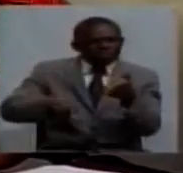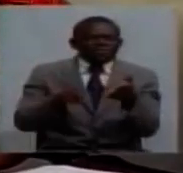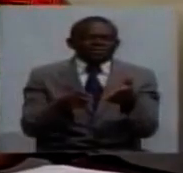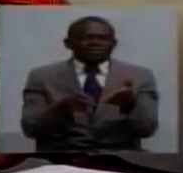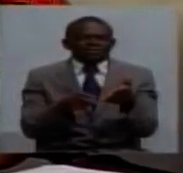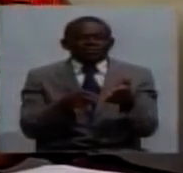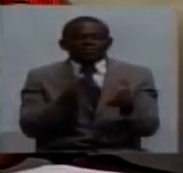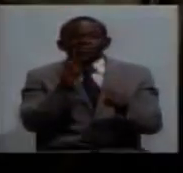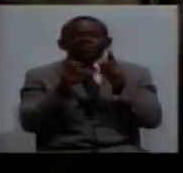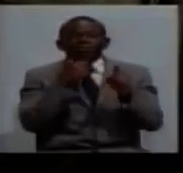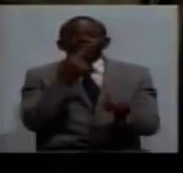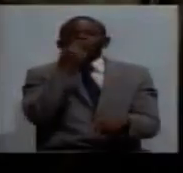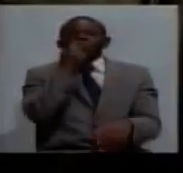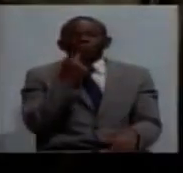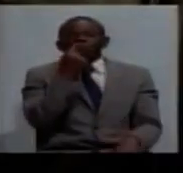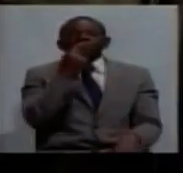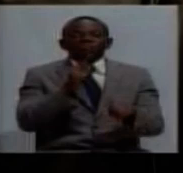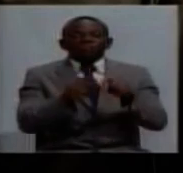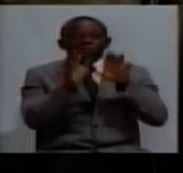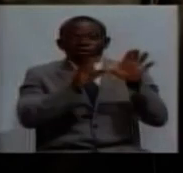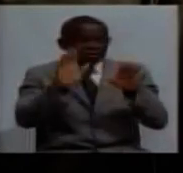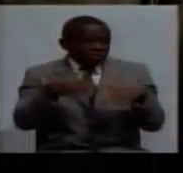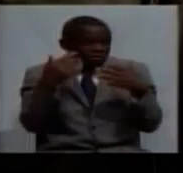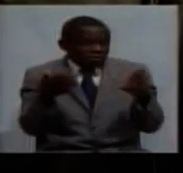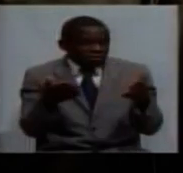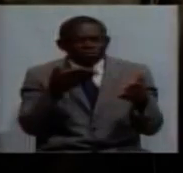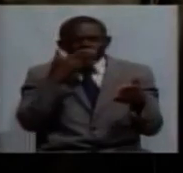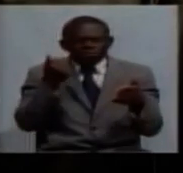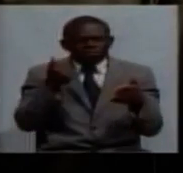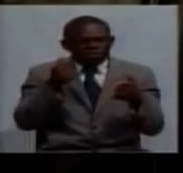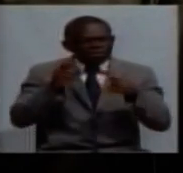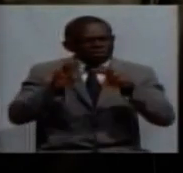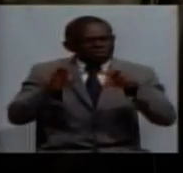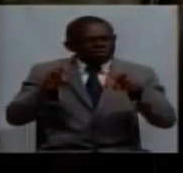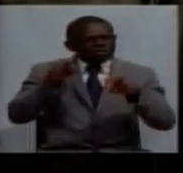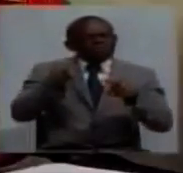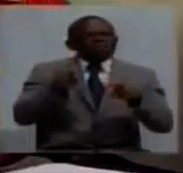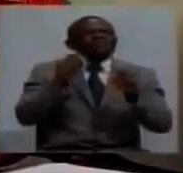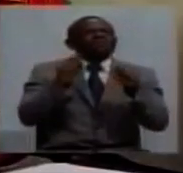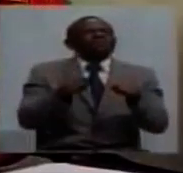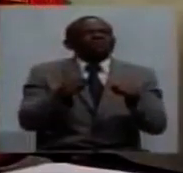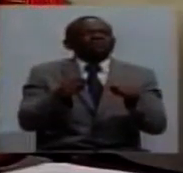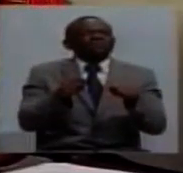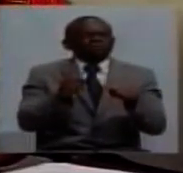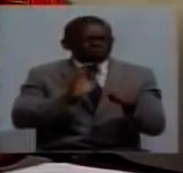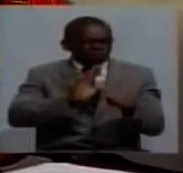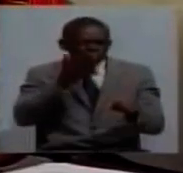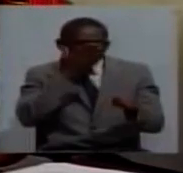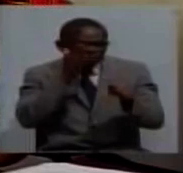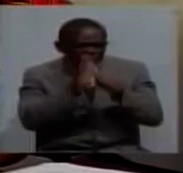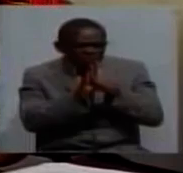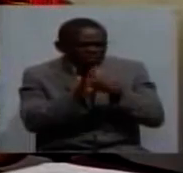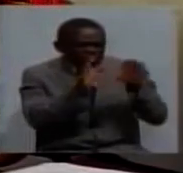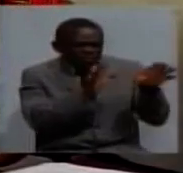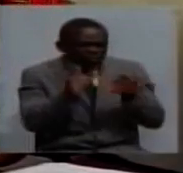smooth talkers in actually moving to implementation and measurable indicators that actually show that we're moving from point A to